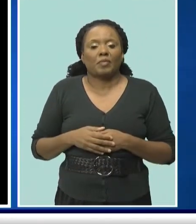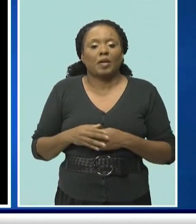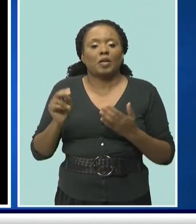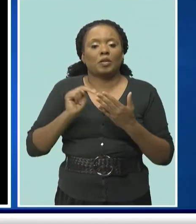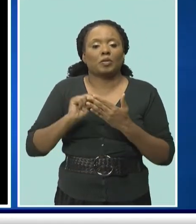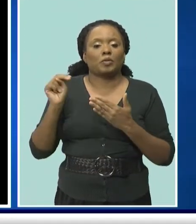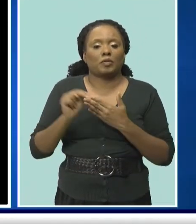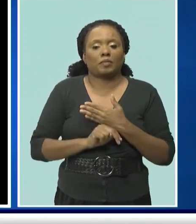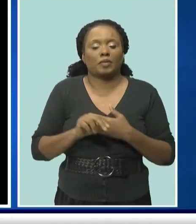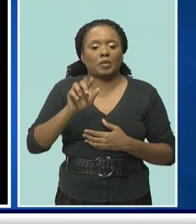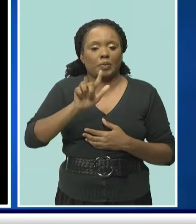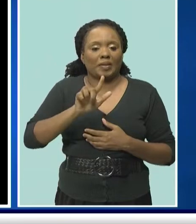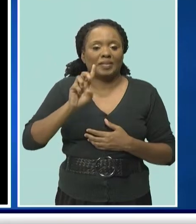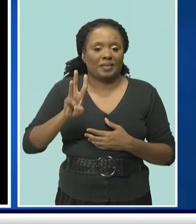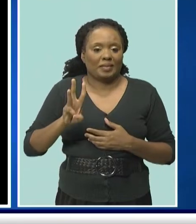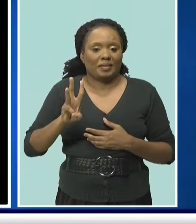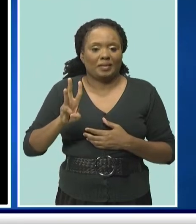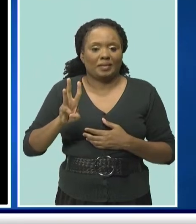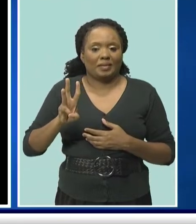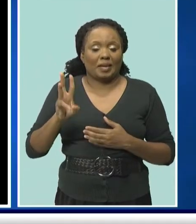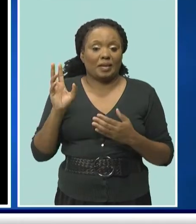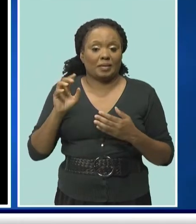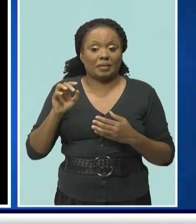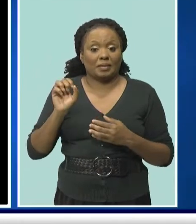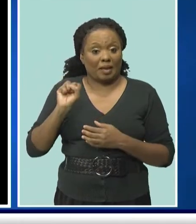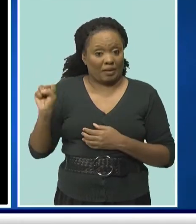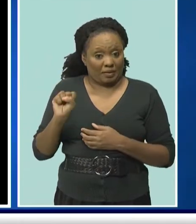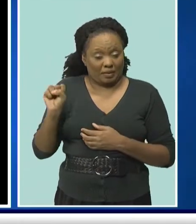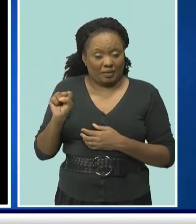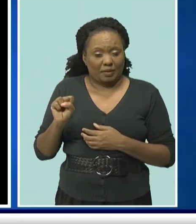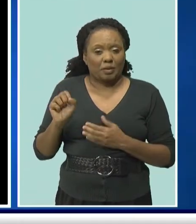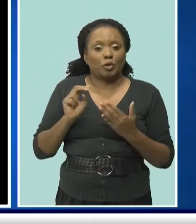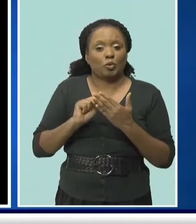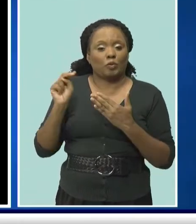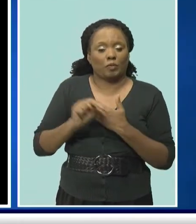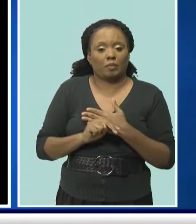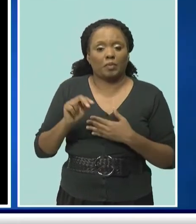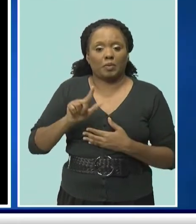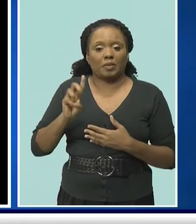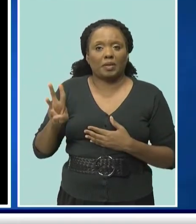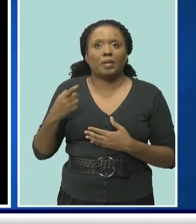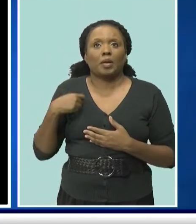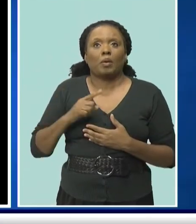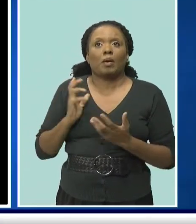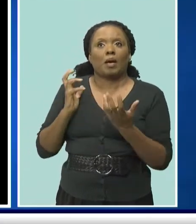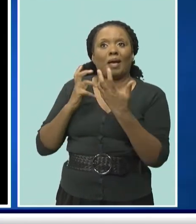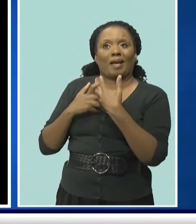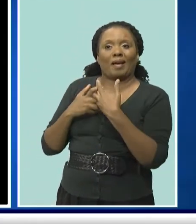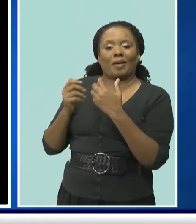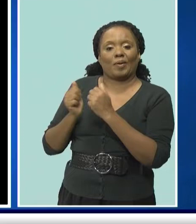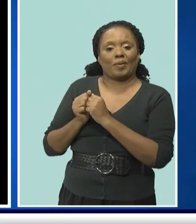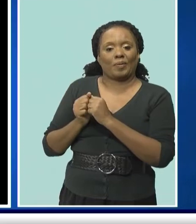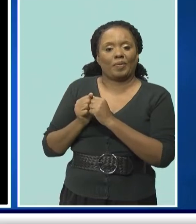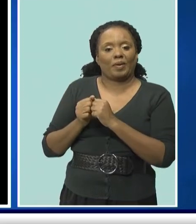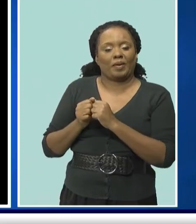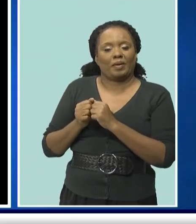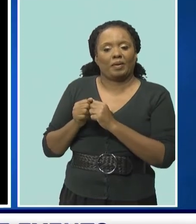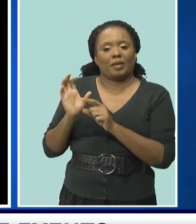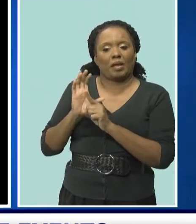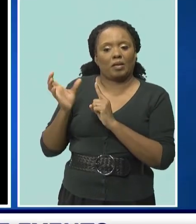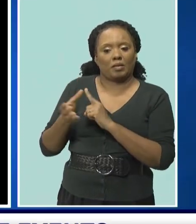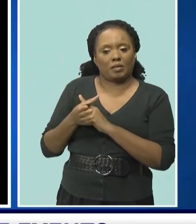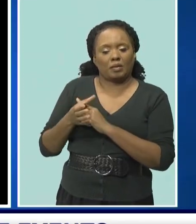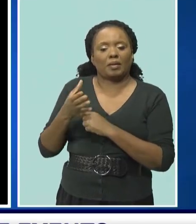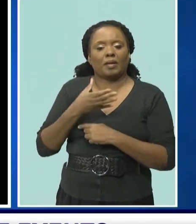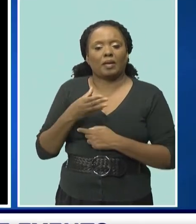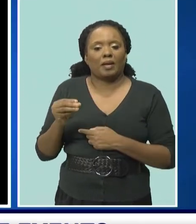November, which is Saturday coming. We are partnering with the Barbados National Archives and the Division of Culture to